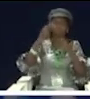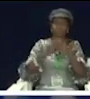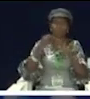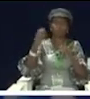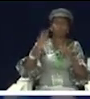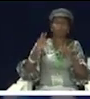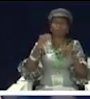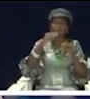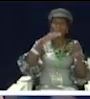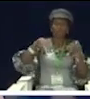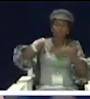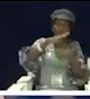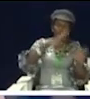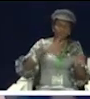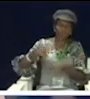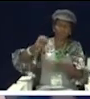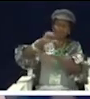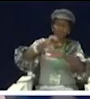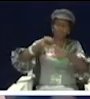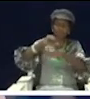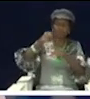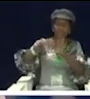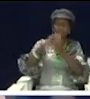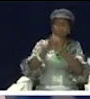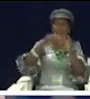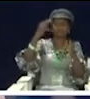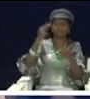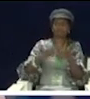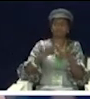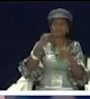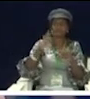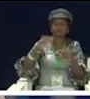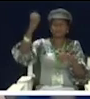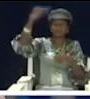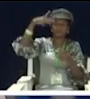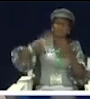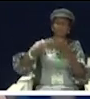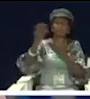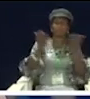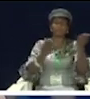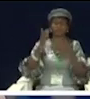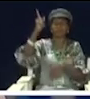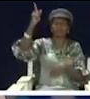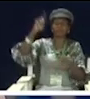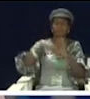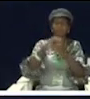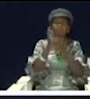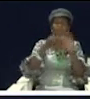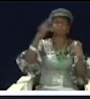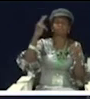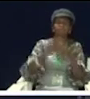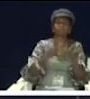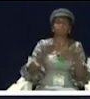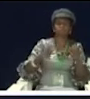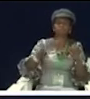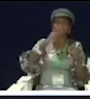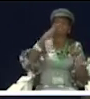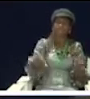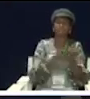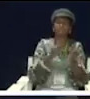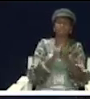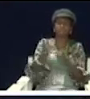of overflowing anointing, of grace to serve you. Let it be well with